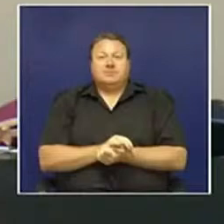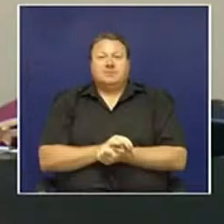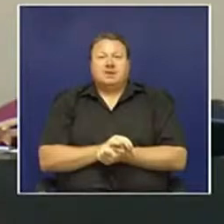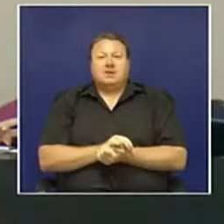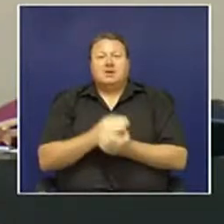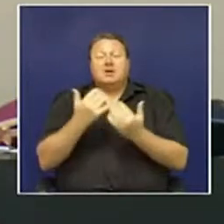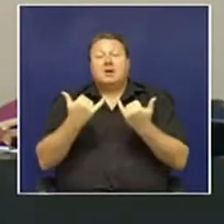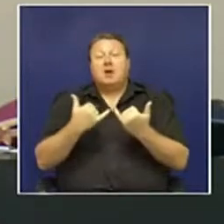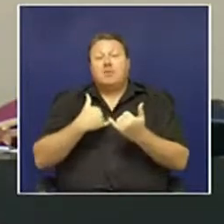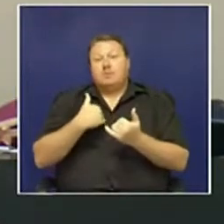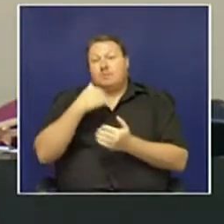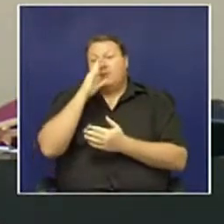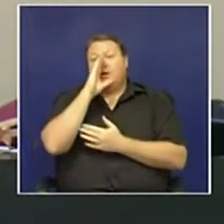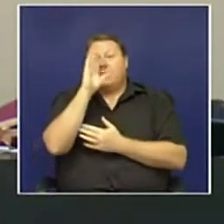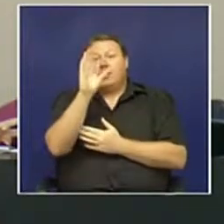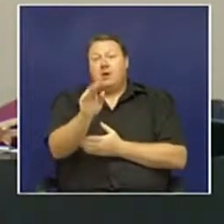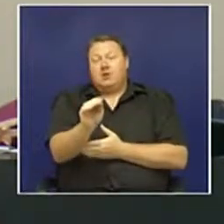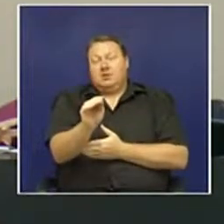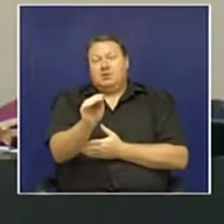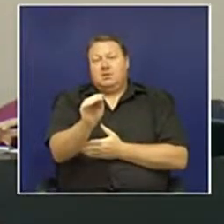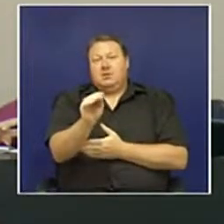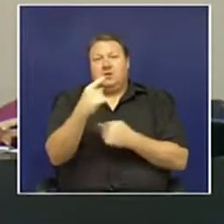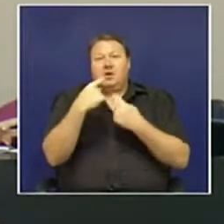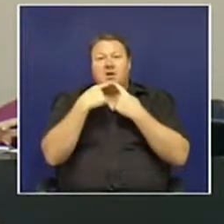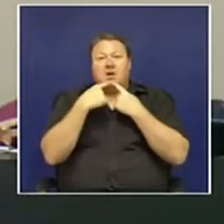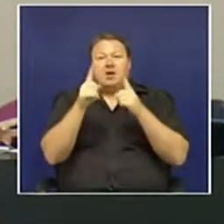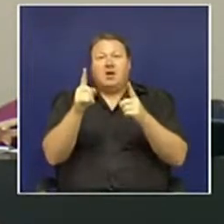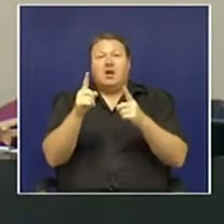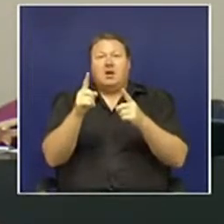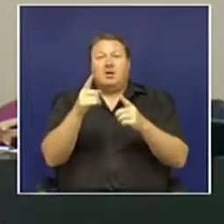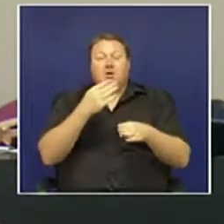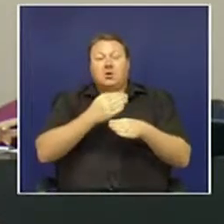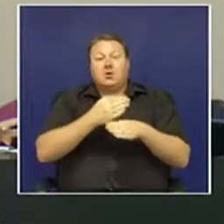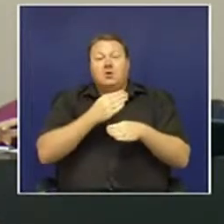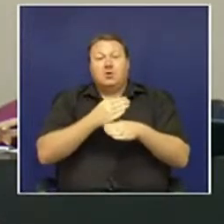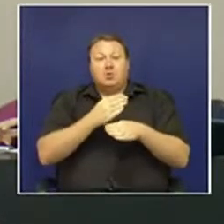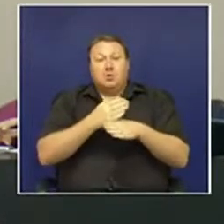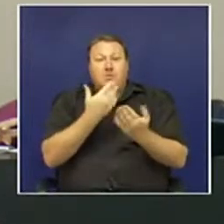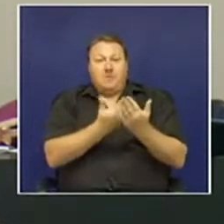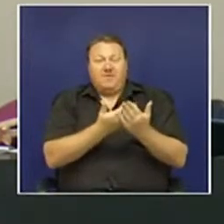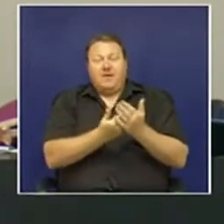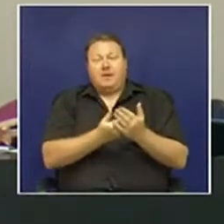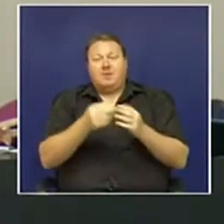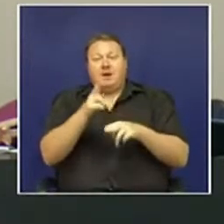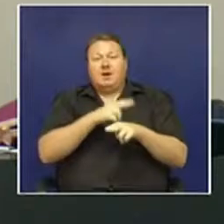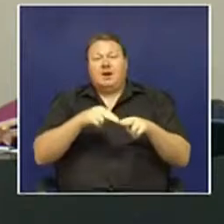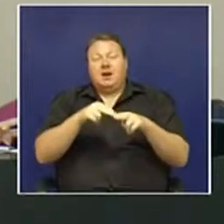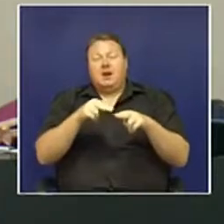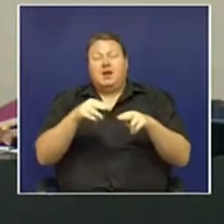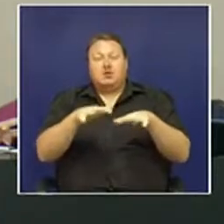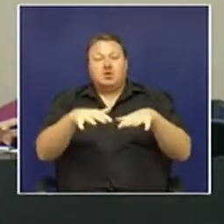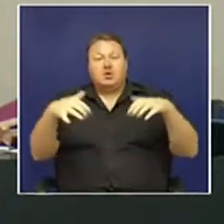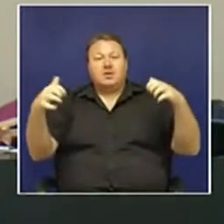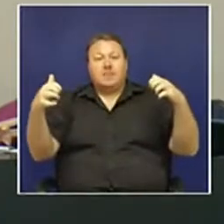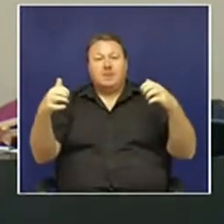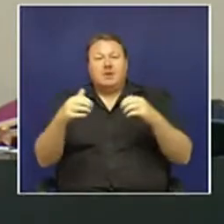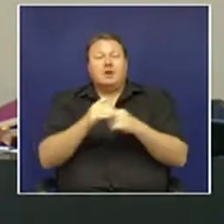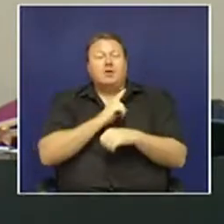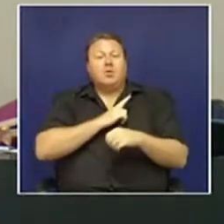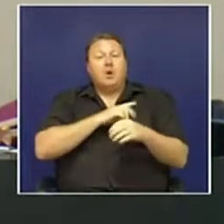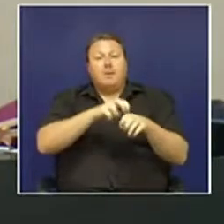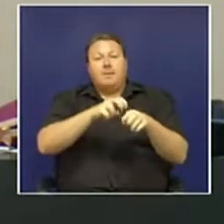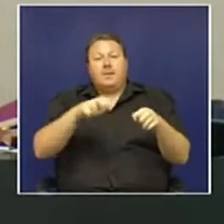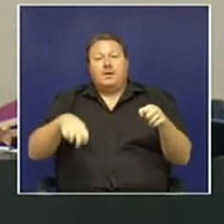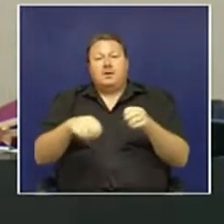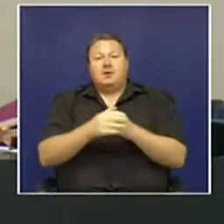ask to announce that the vacancy which occurred in the National Assembly owing to the resignation of Ms.